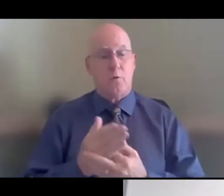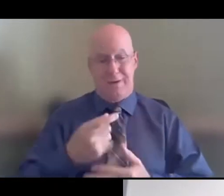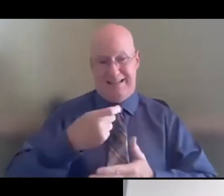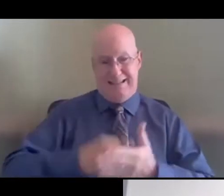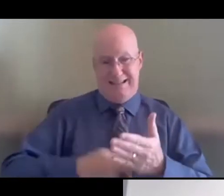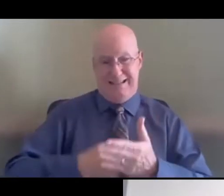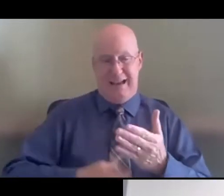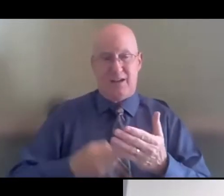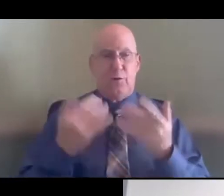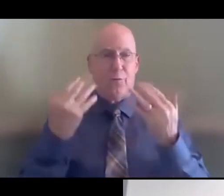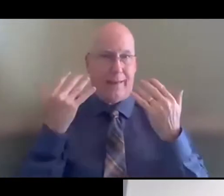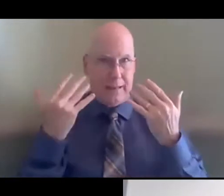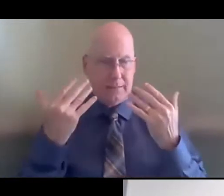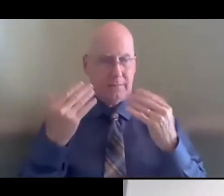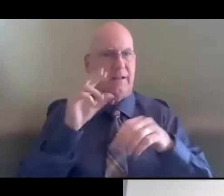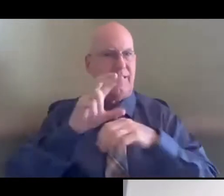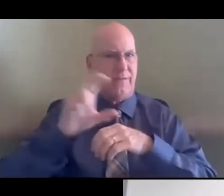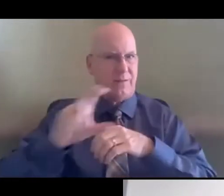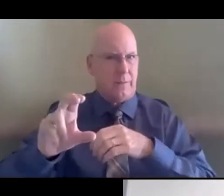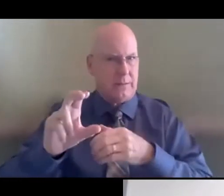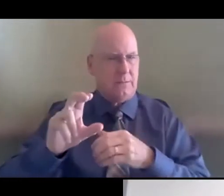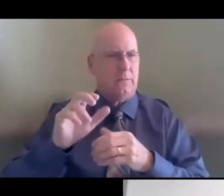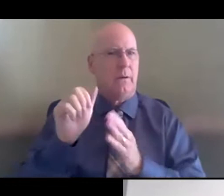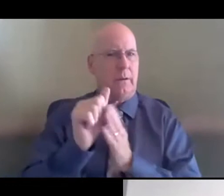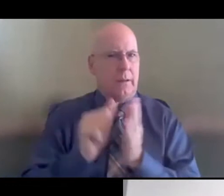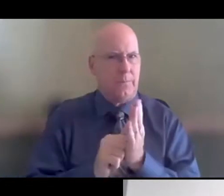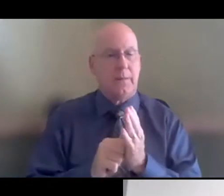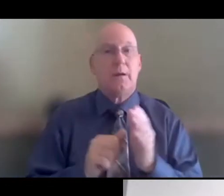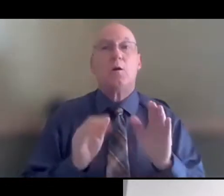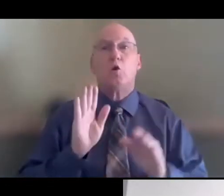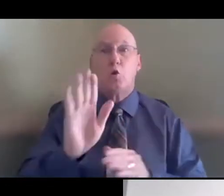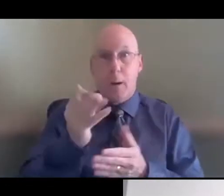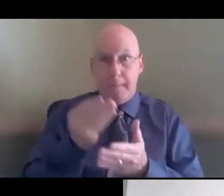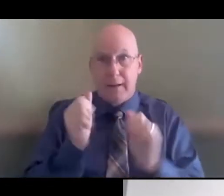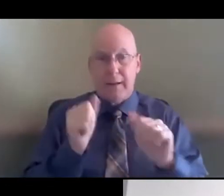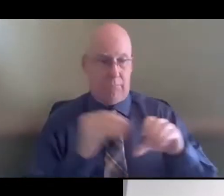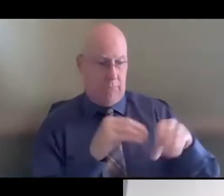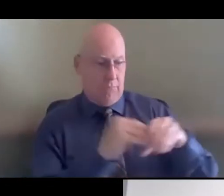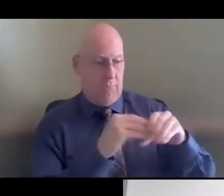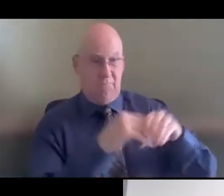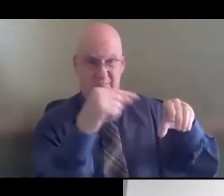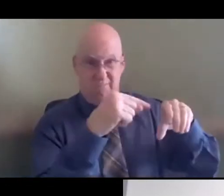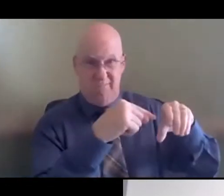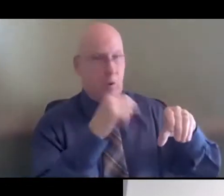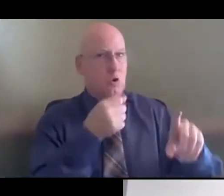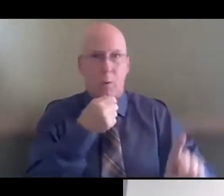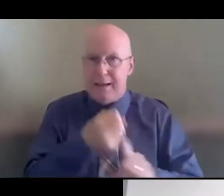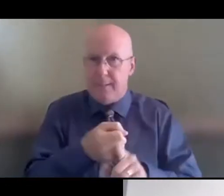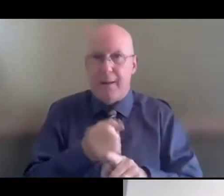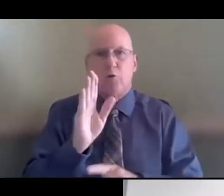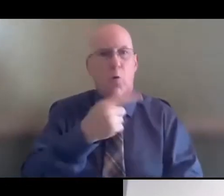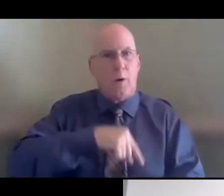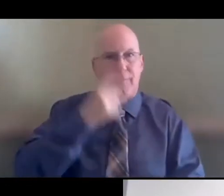investment accounts. So an account allows for the saving of private funds that do not generally impact eligibility